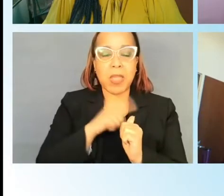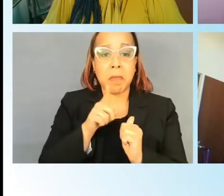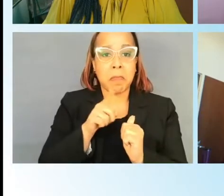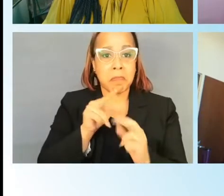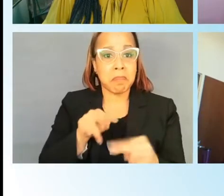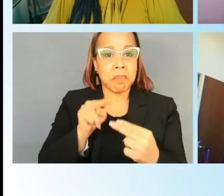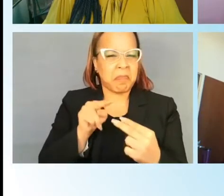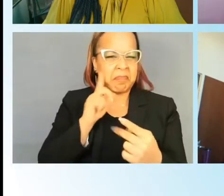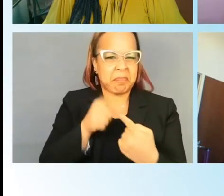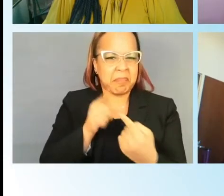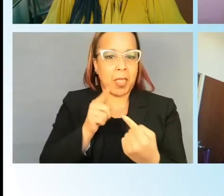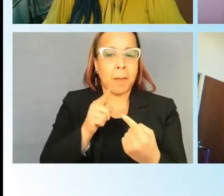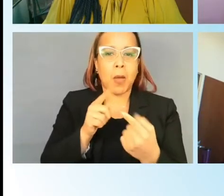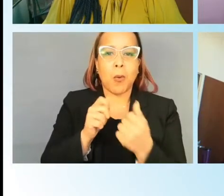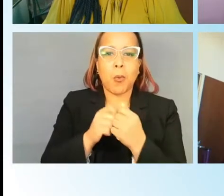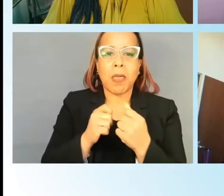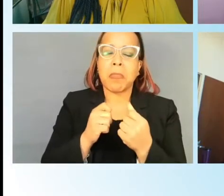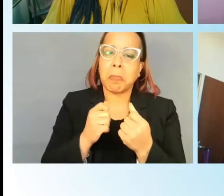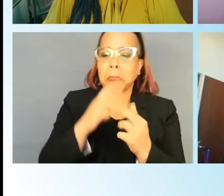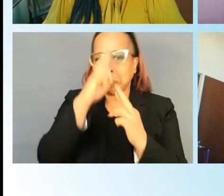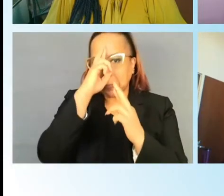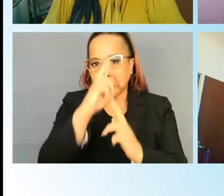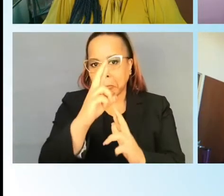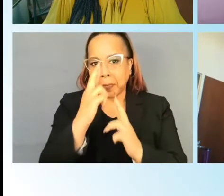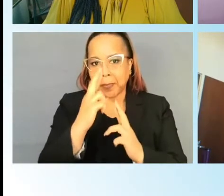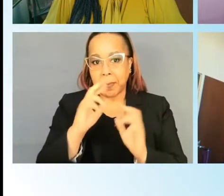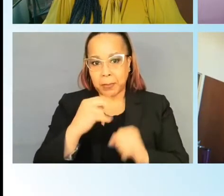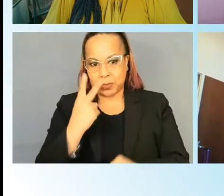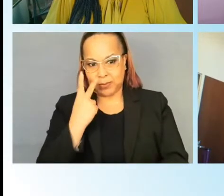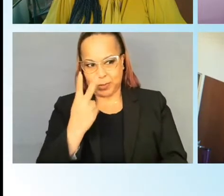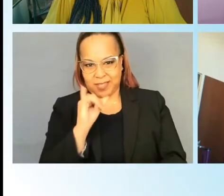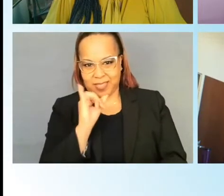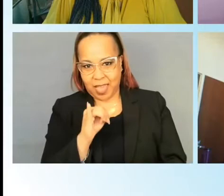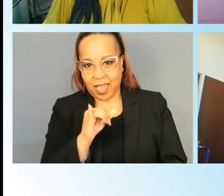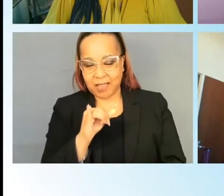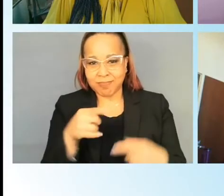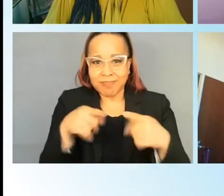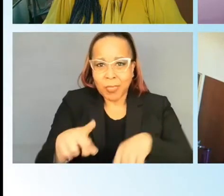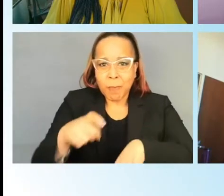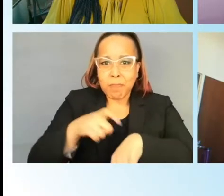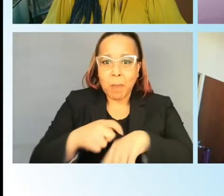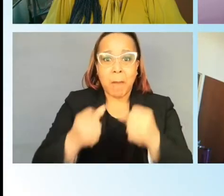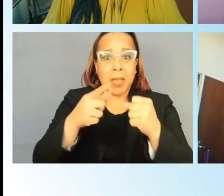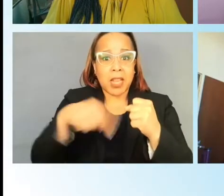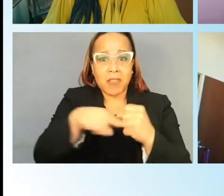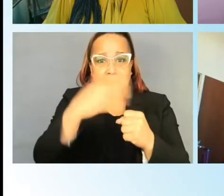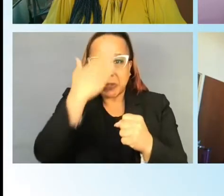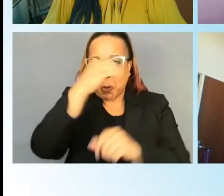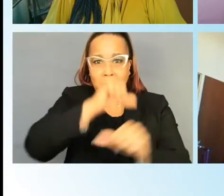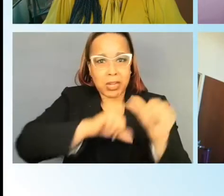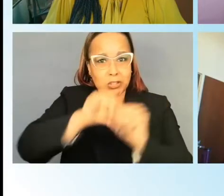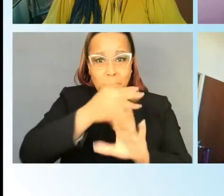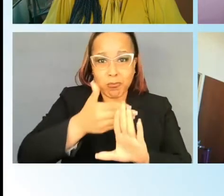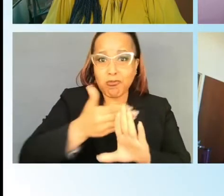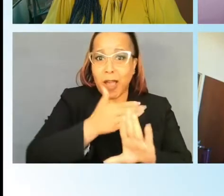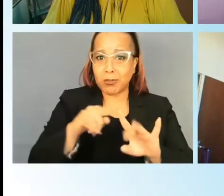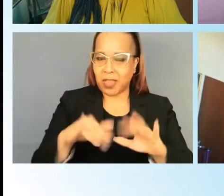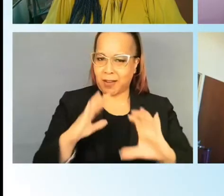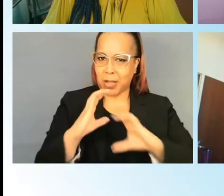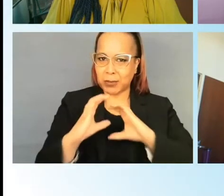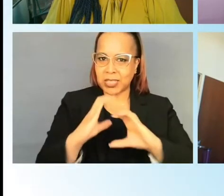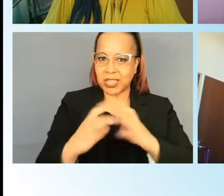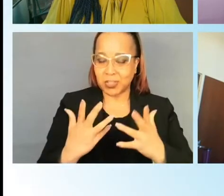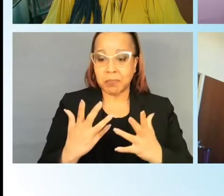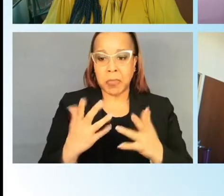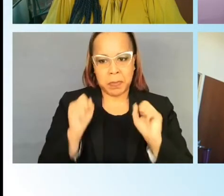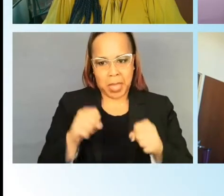peaceably. And to be able to just witness that, you know, spur of the moment, many of them did not know each other prior to the conversations, to be able